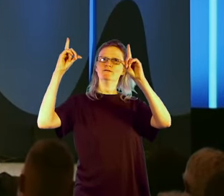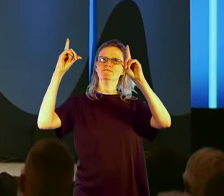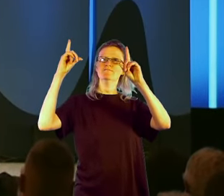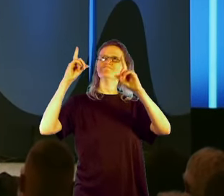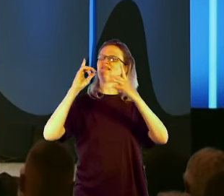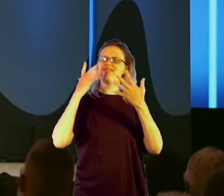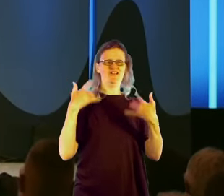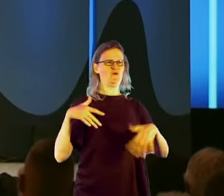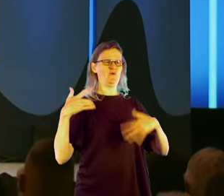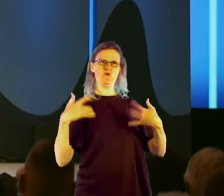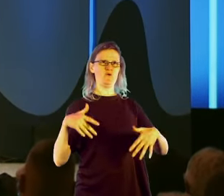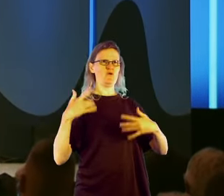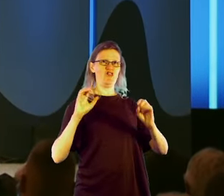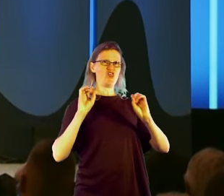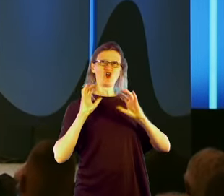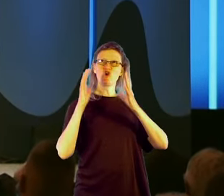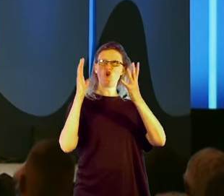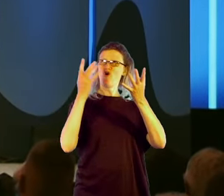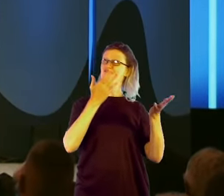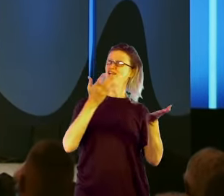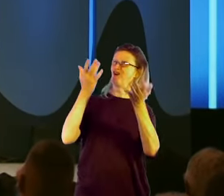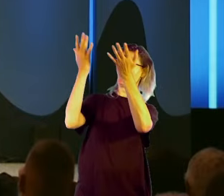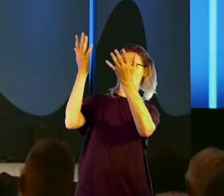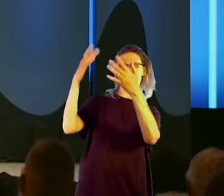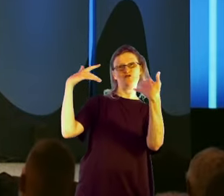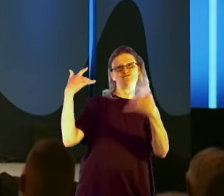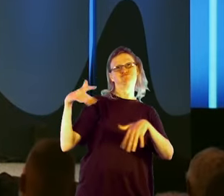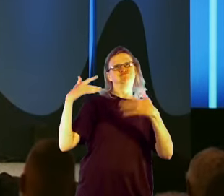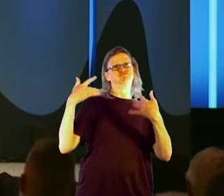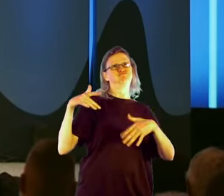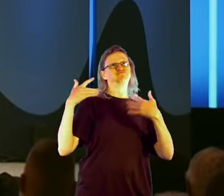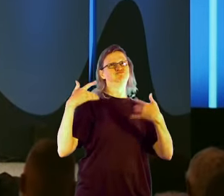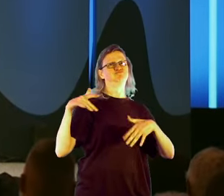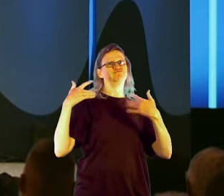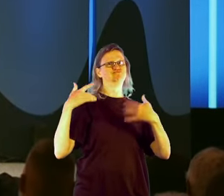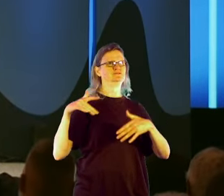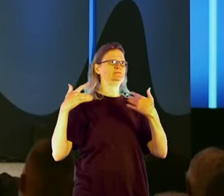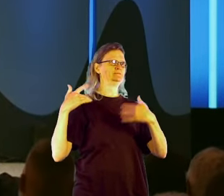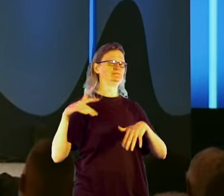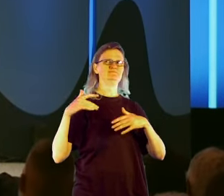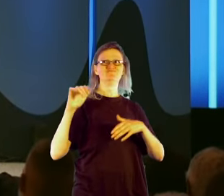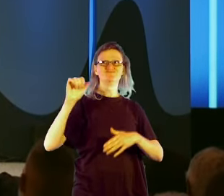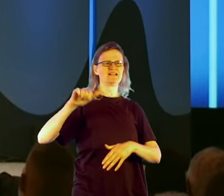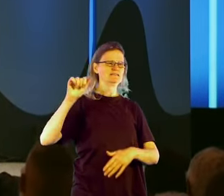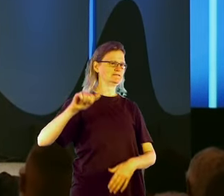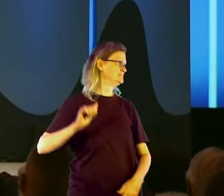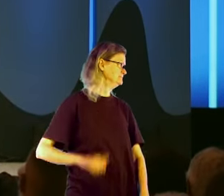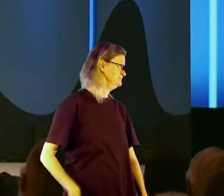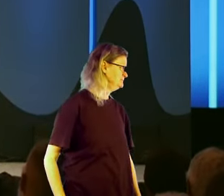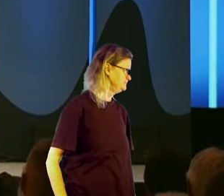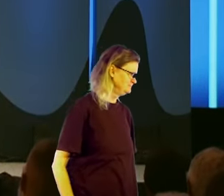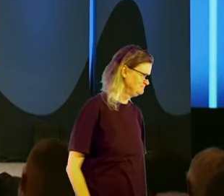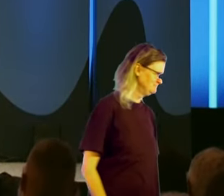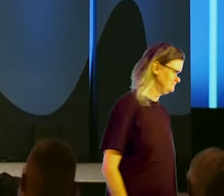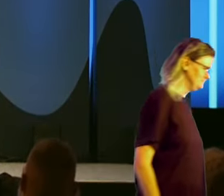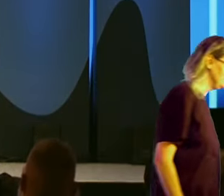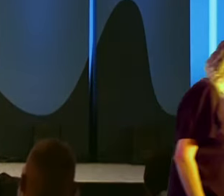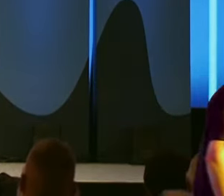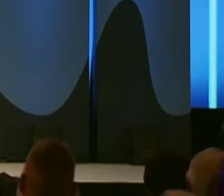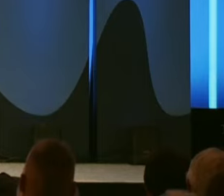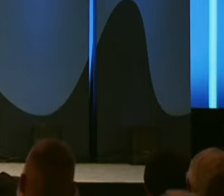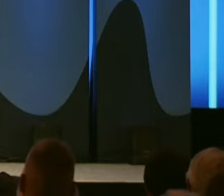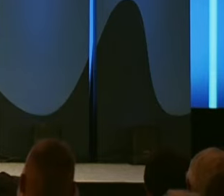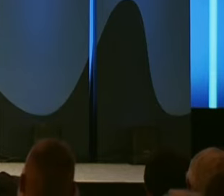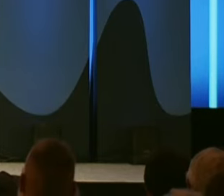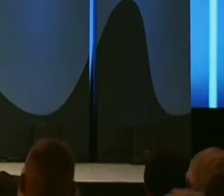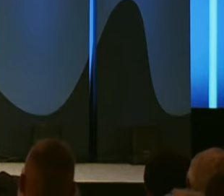I mean, the glory that gives to him is extraordinary. Yeah. Good. Do feel free to throw in if